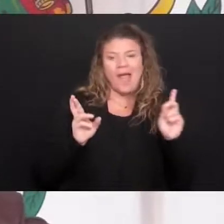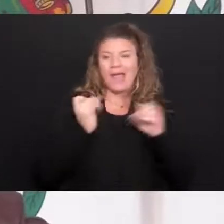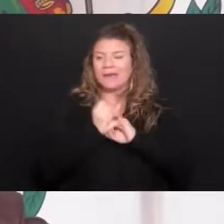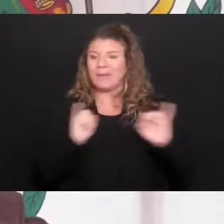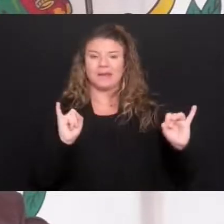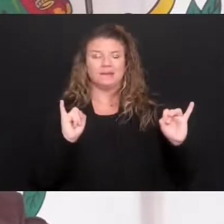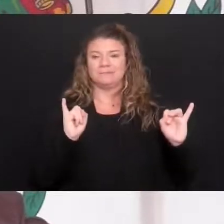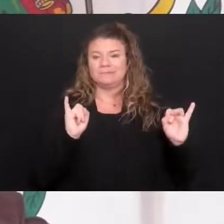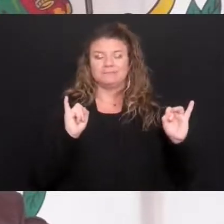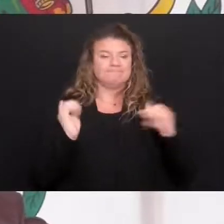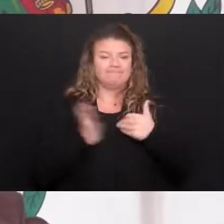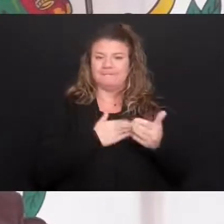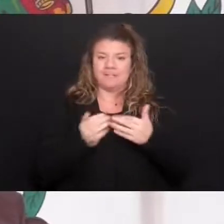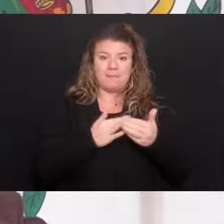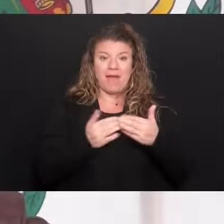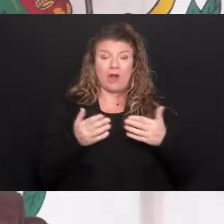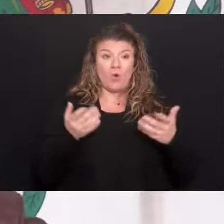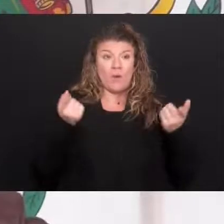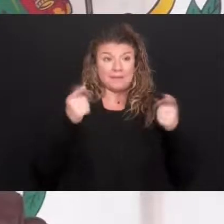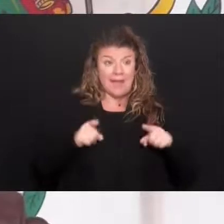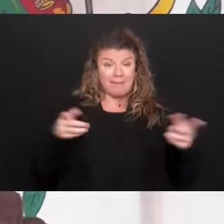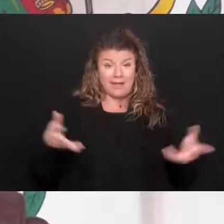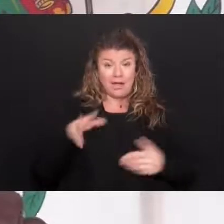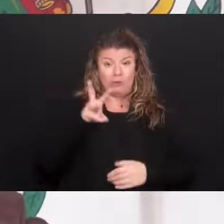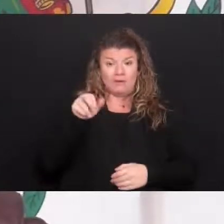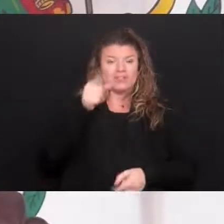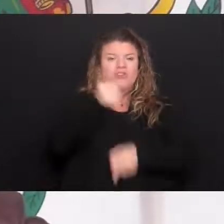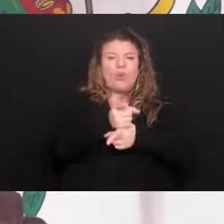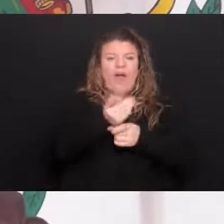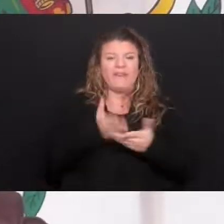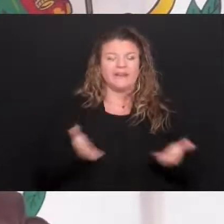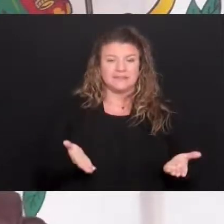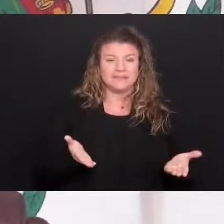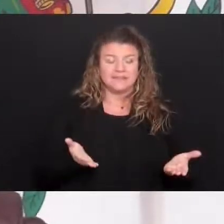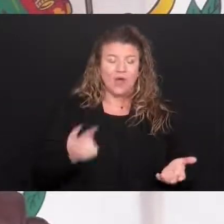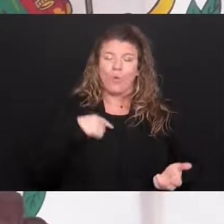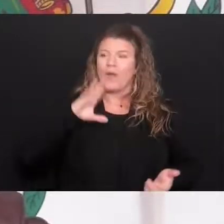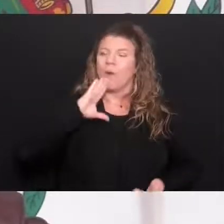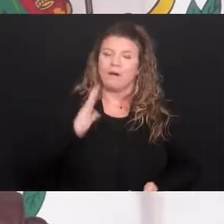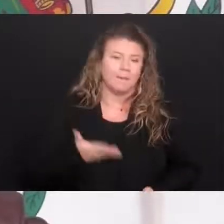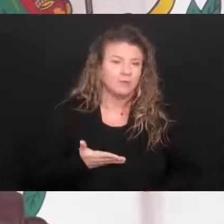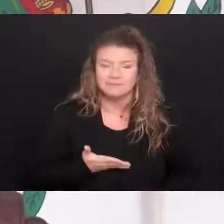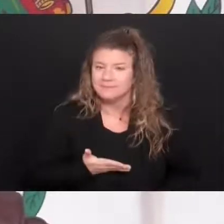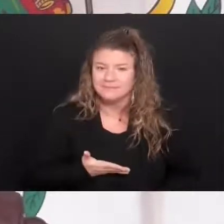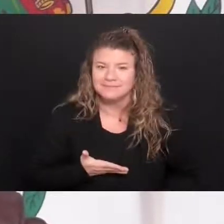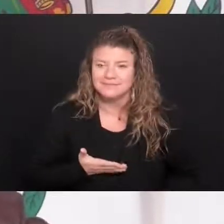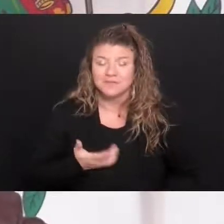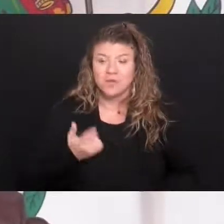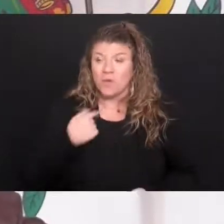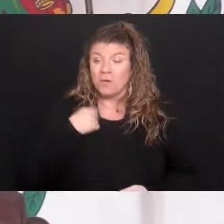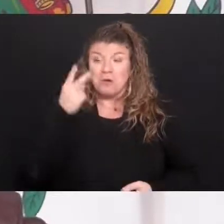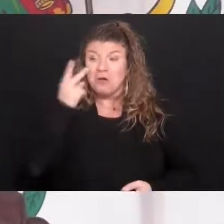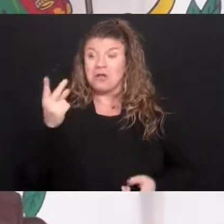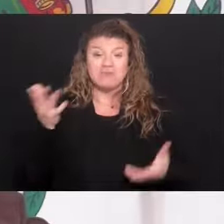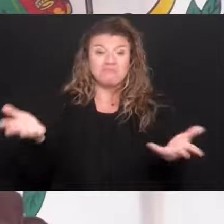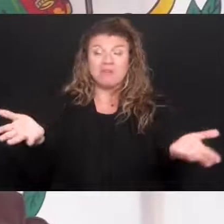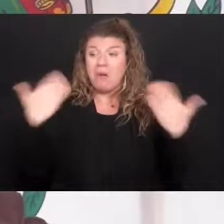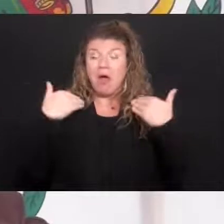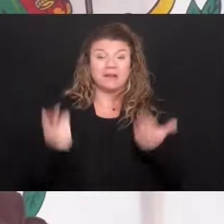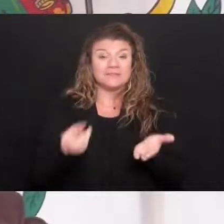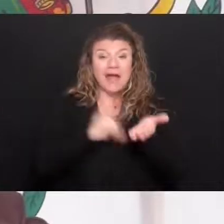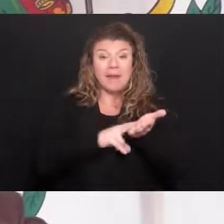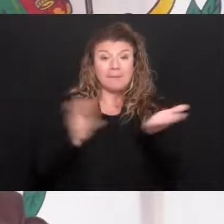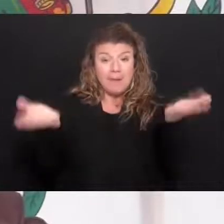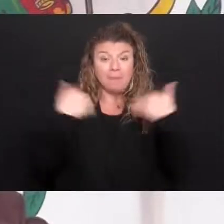independent, we're doing the right things in West Virginia. But no, we'd welcome you. We're looking for you to sign up and come